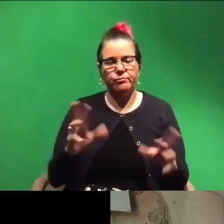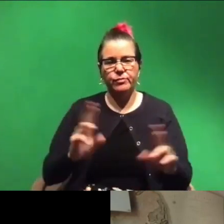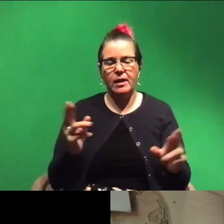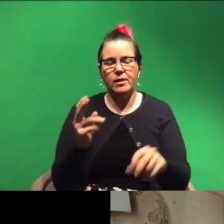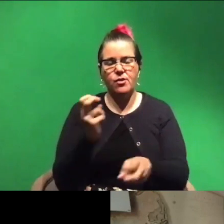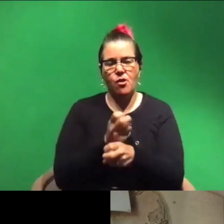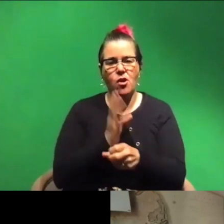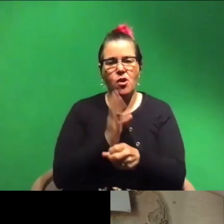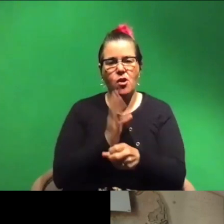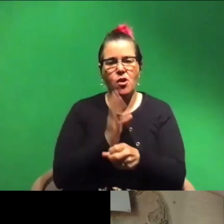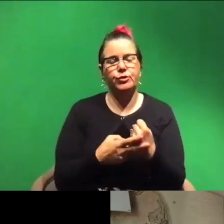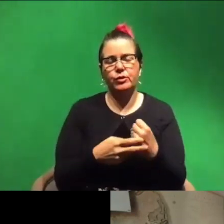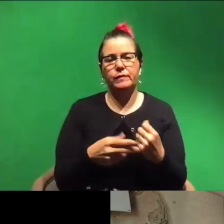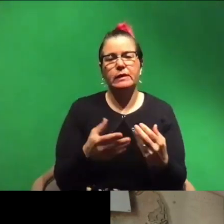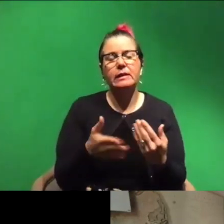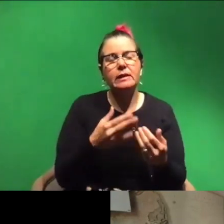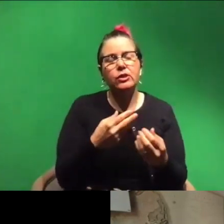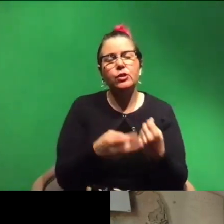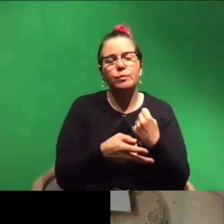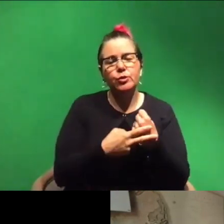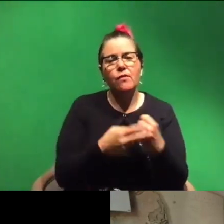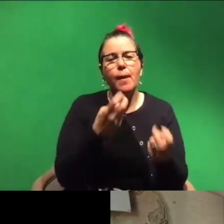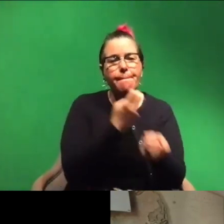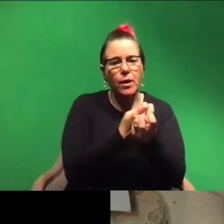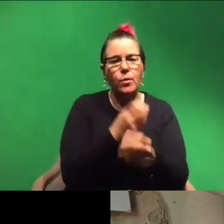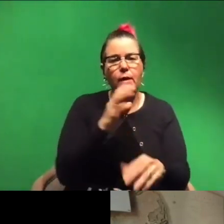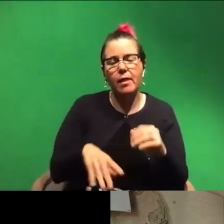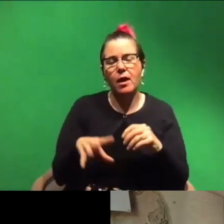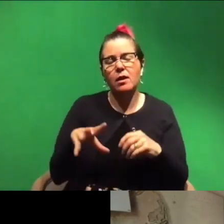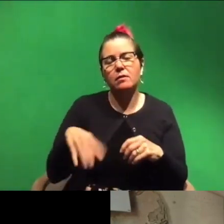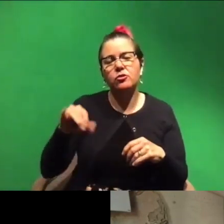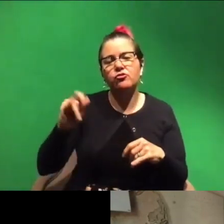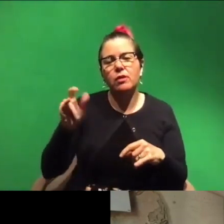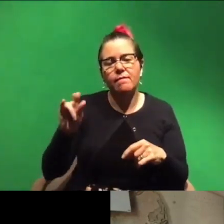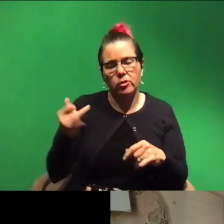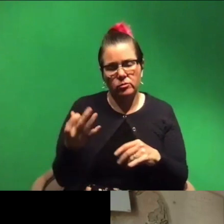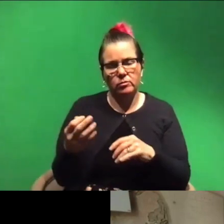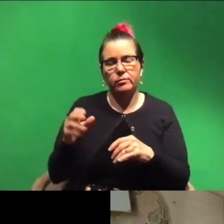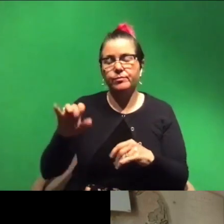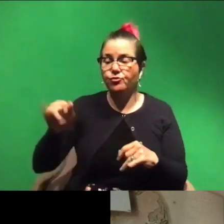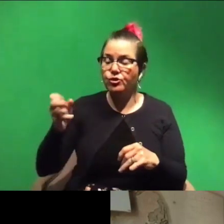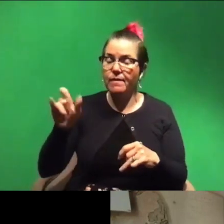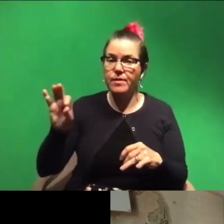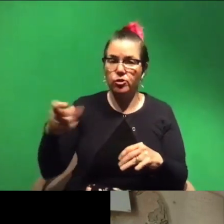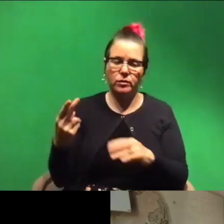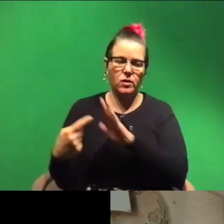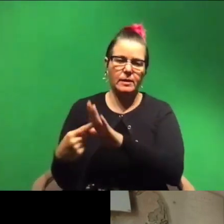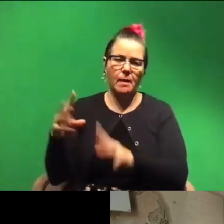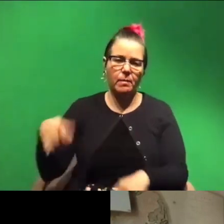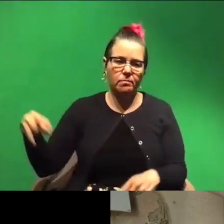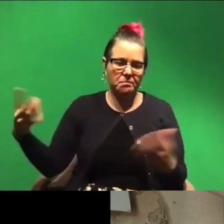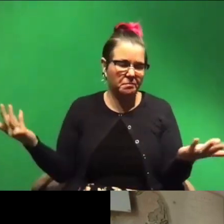right? It's easier to preserve a bone than it is to preserve a jellyfish, for example. So yeah, it is a bit of